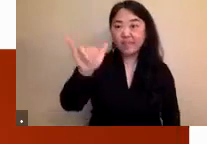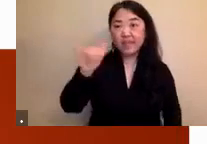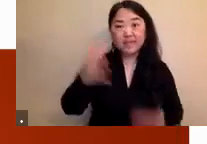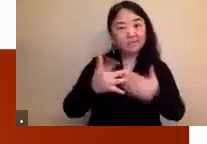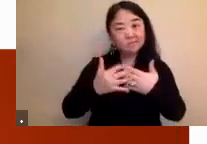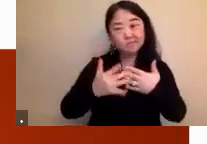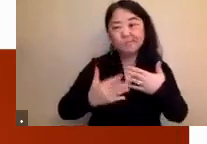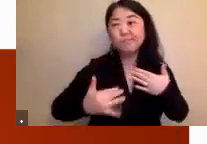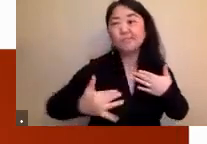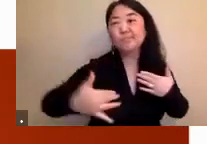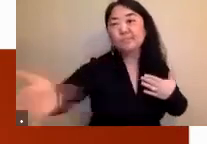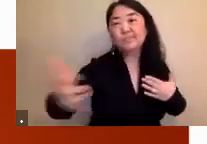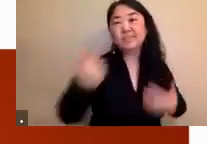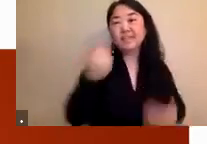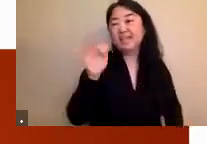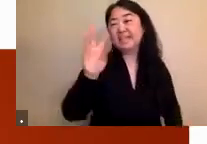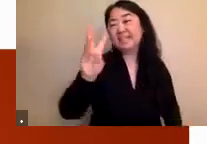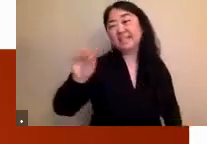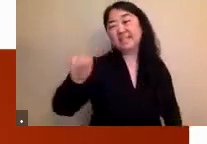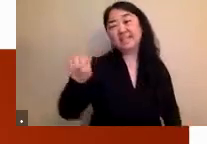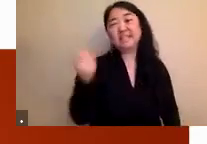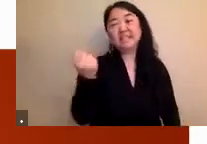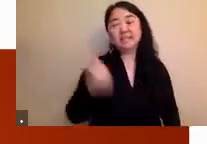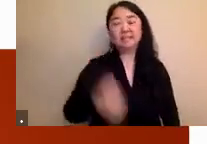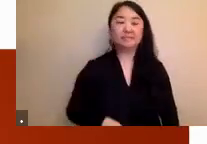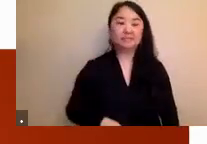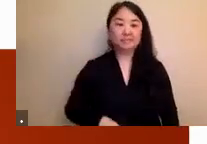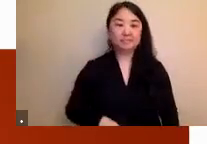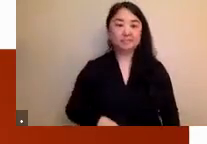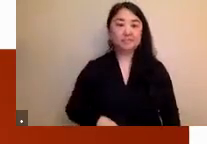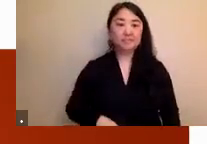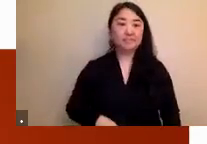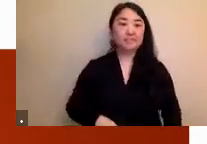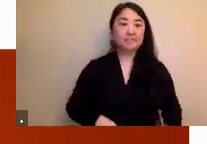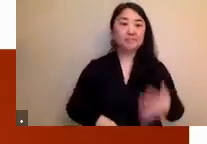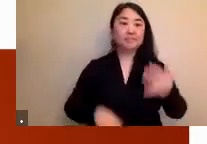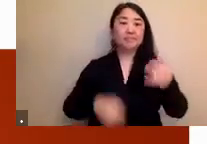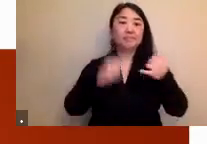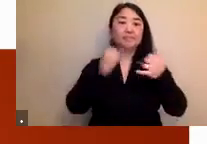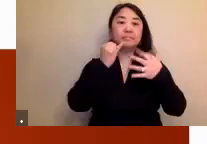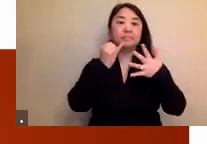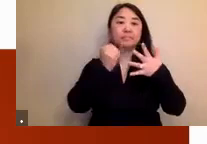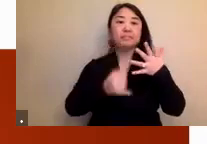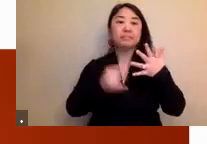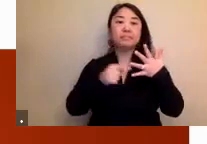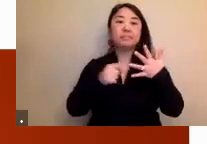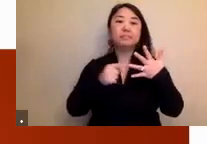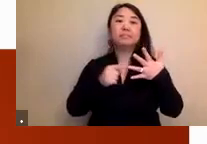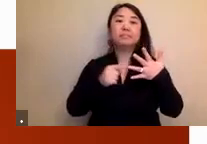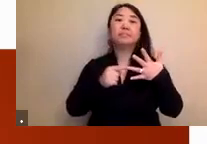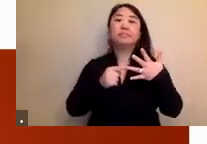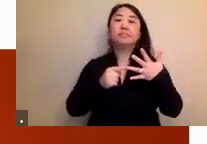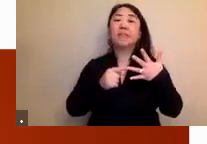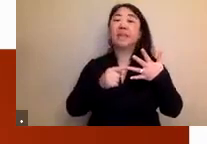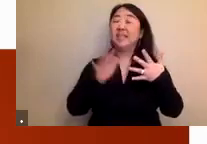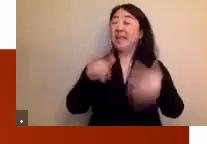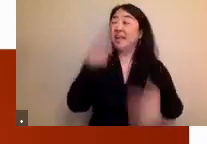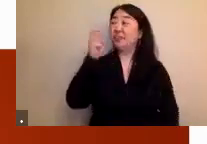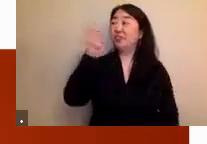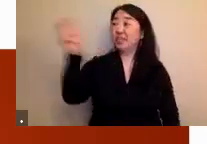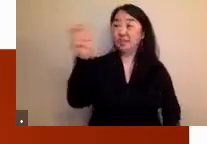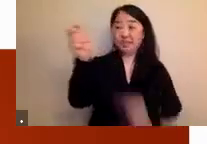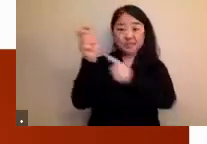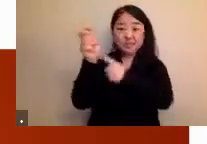60s. And then finally, the transportation was a central